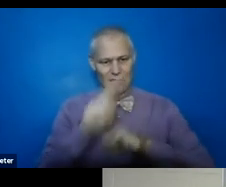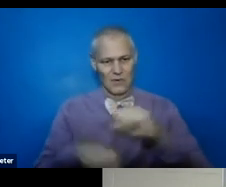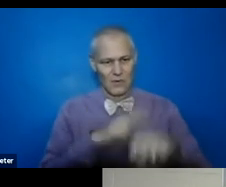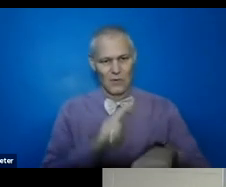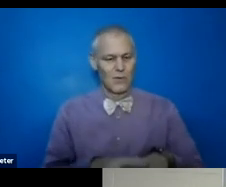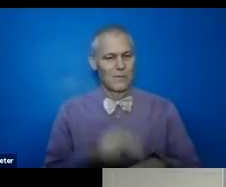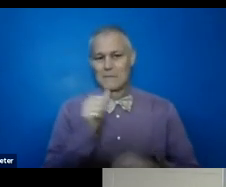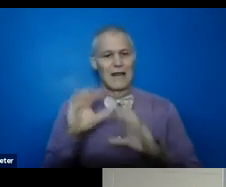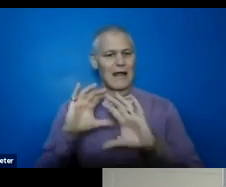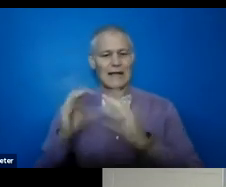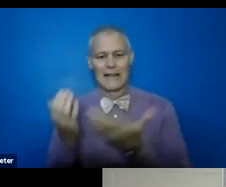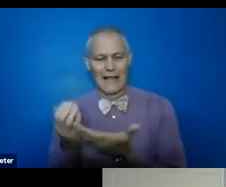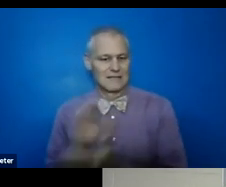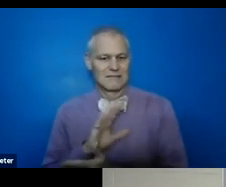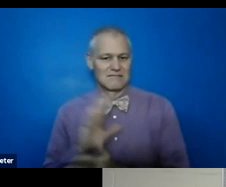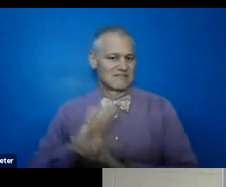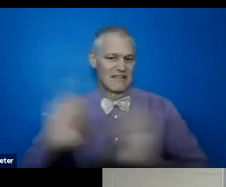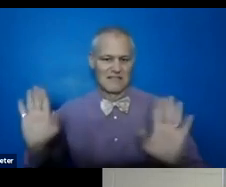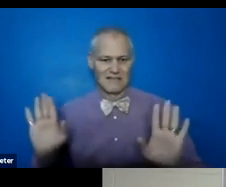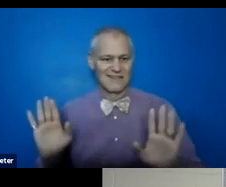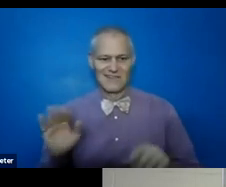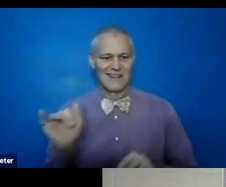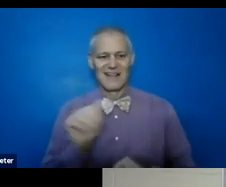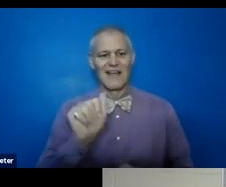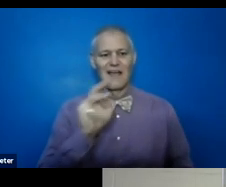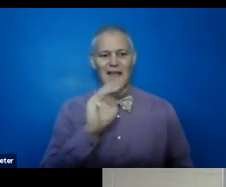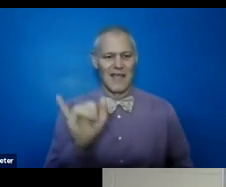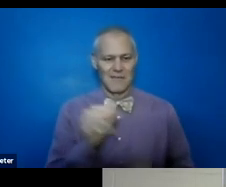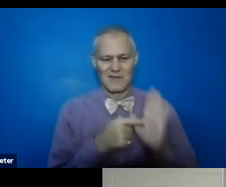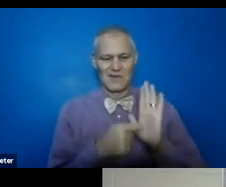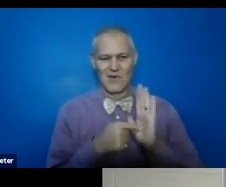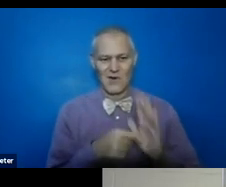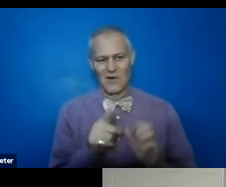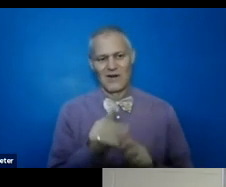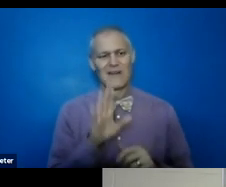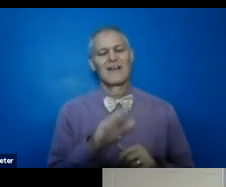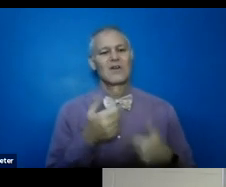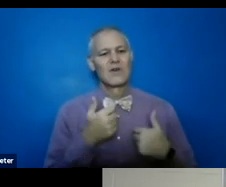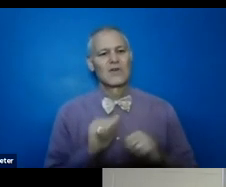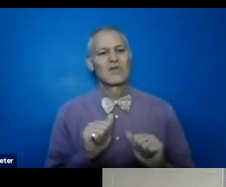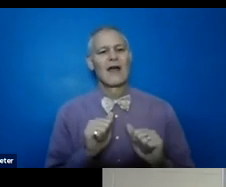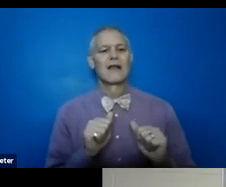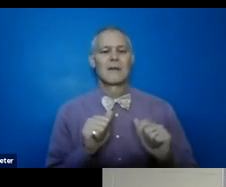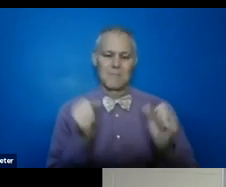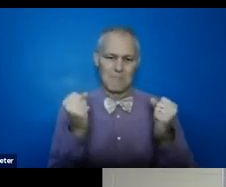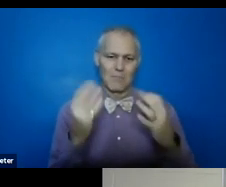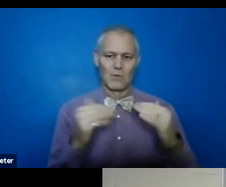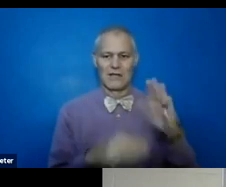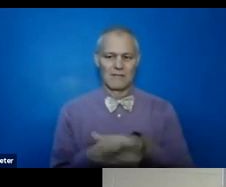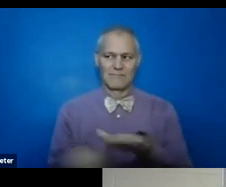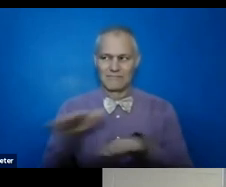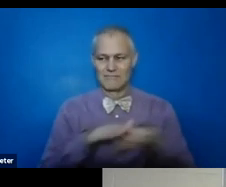a classroom thing. You can see in Amy's organization just like how they're trying to be so multidimensional.